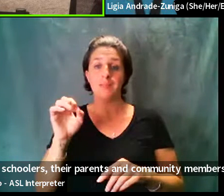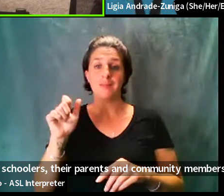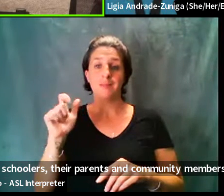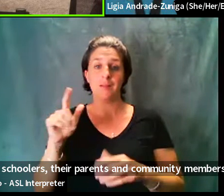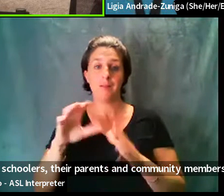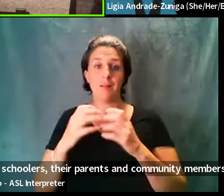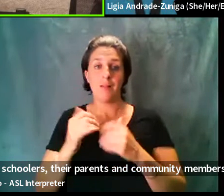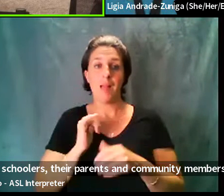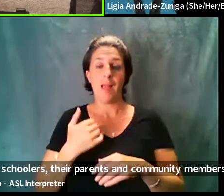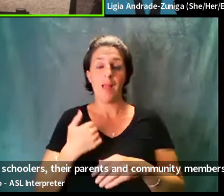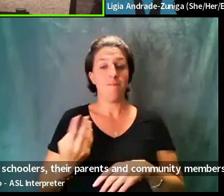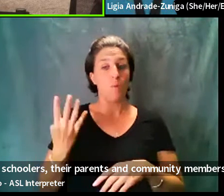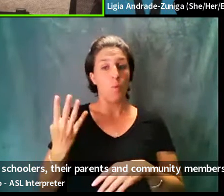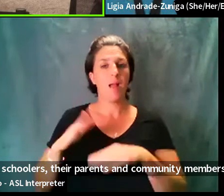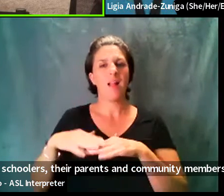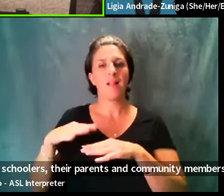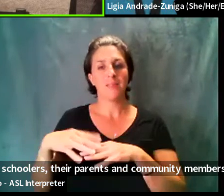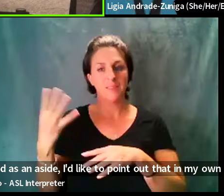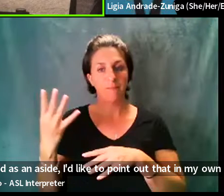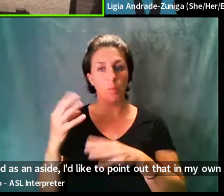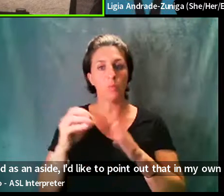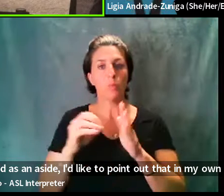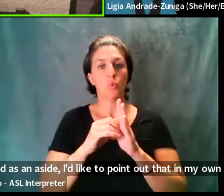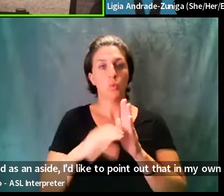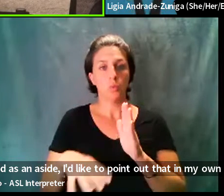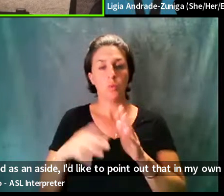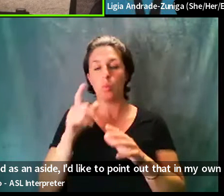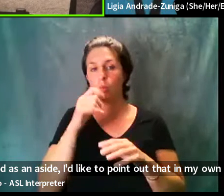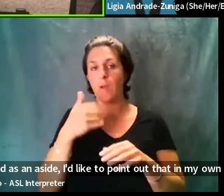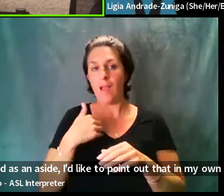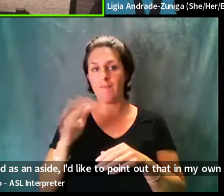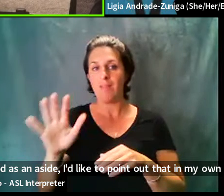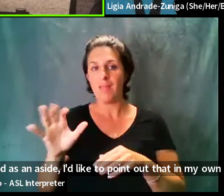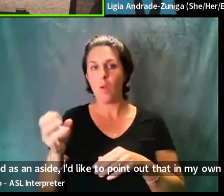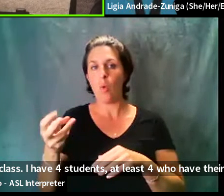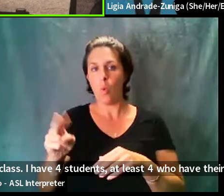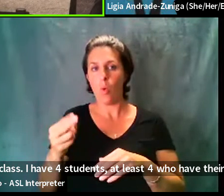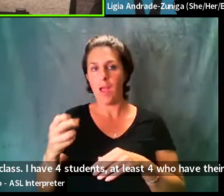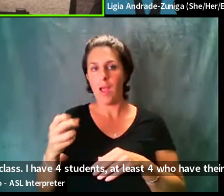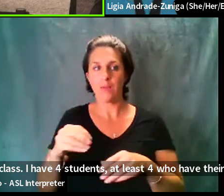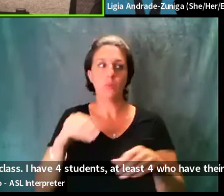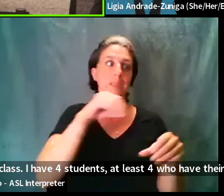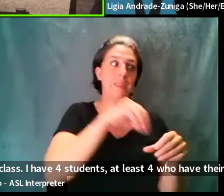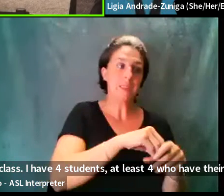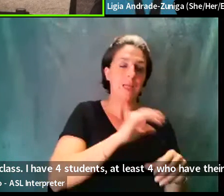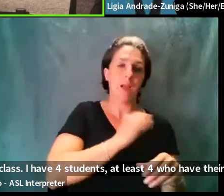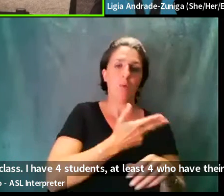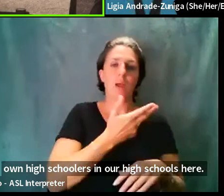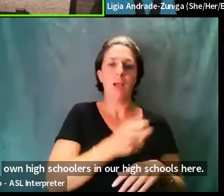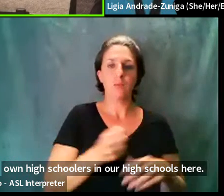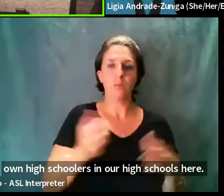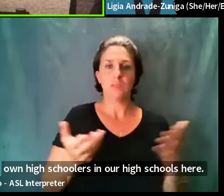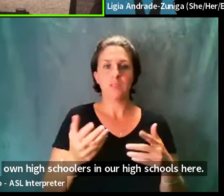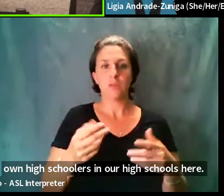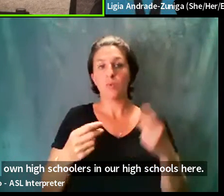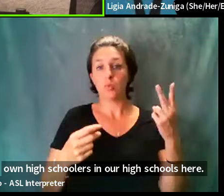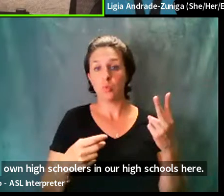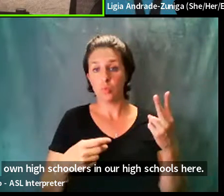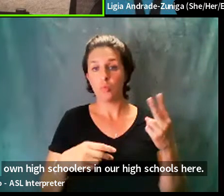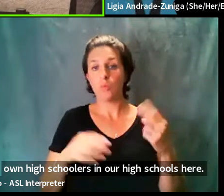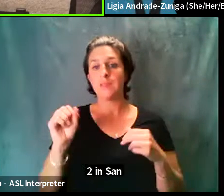students, at least 4, who have their own high schoolers in our high schools here, 2 in San Mateo and 2 at